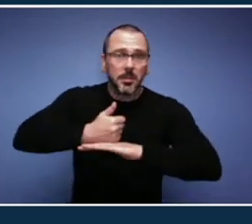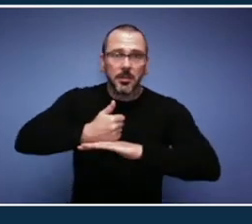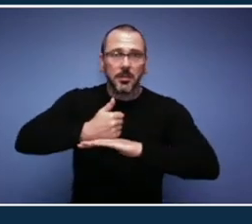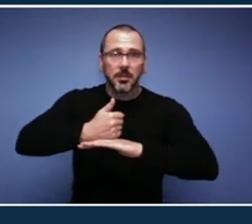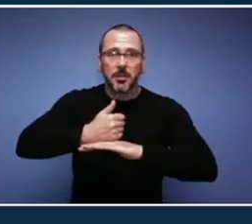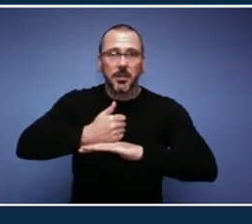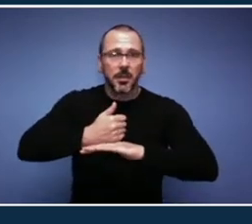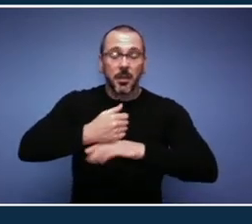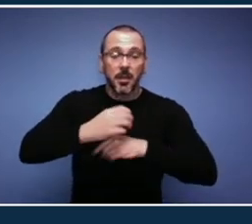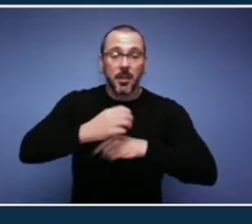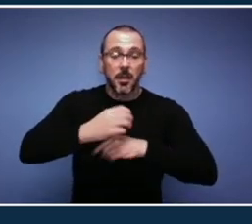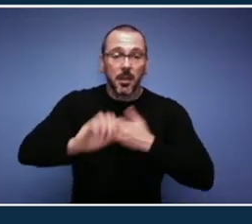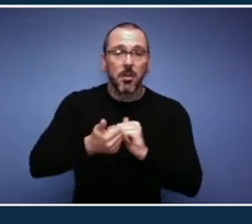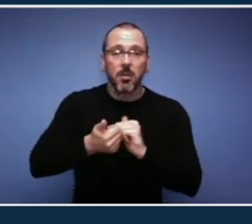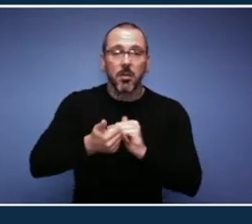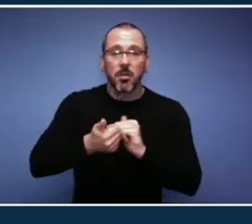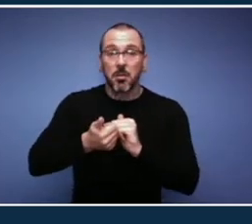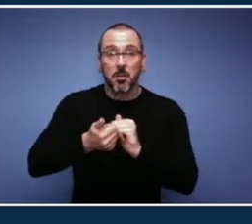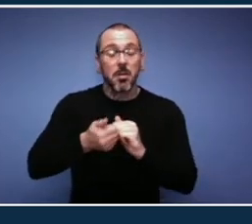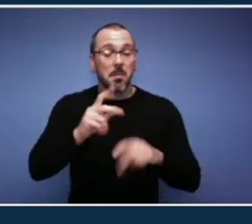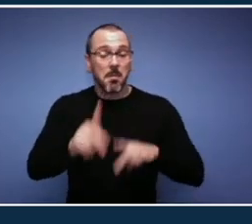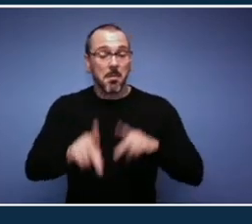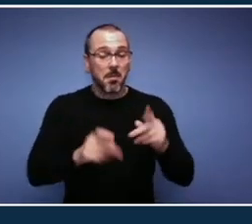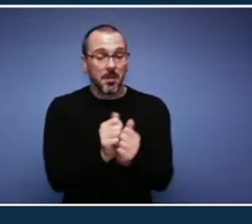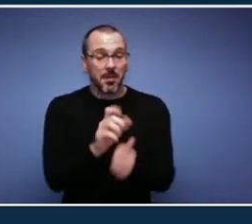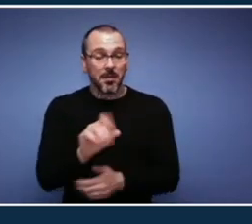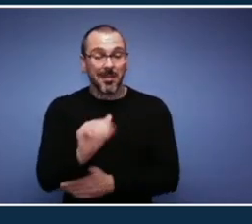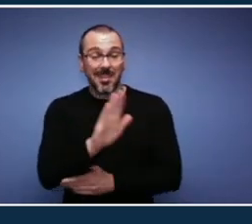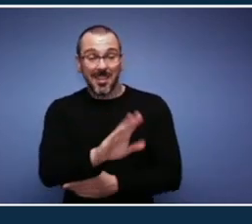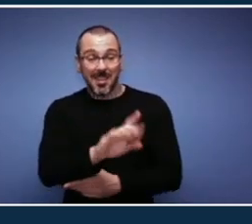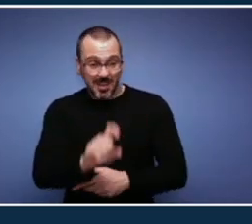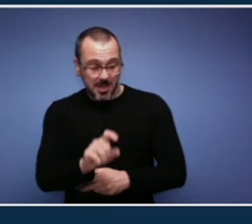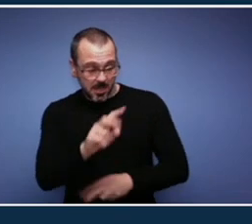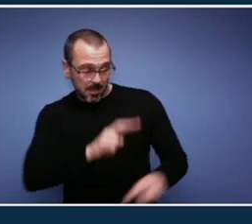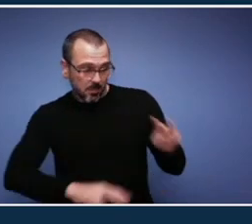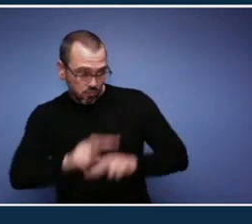for people with disabilities' true needs.